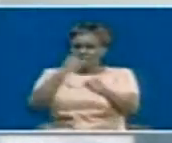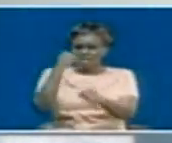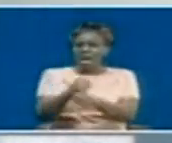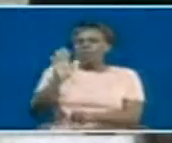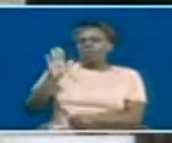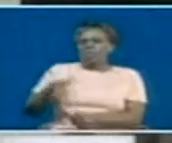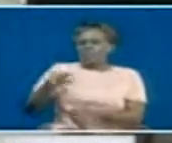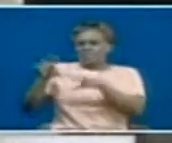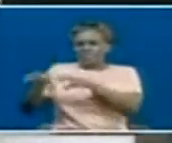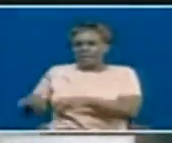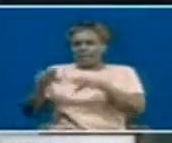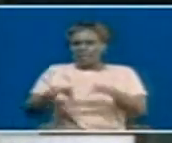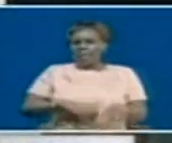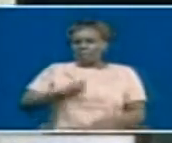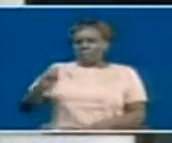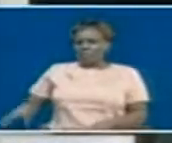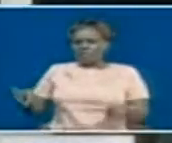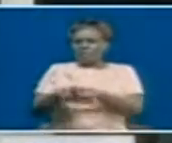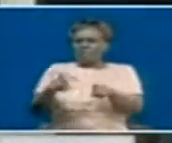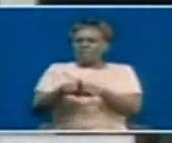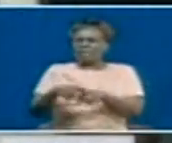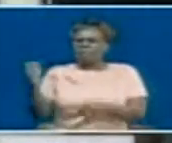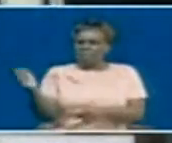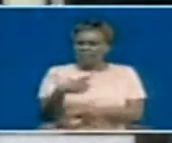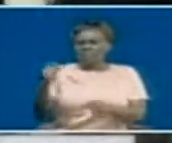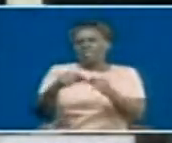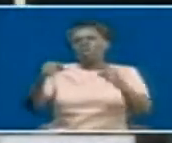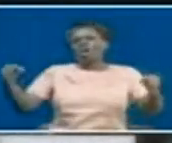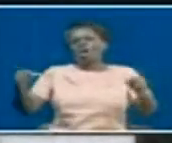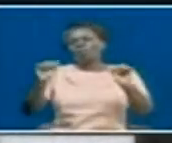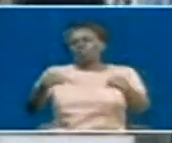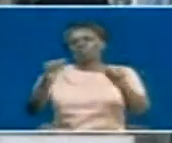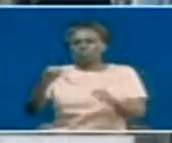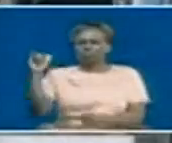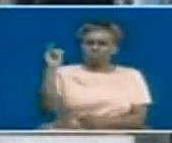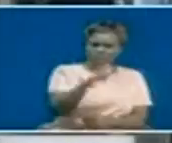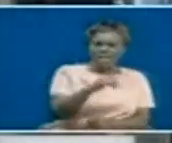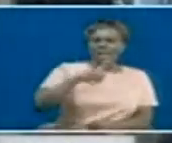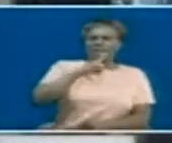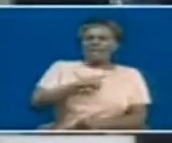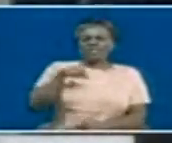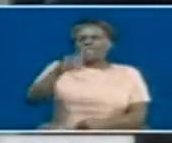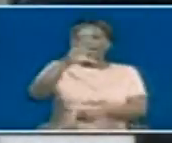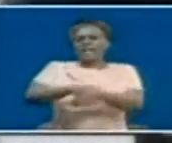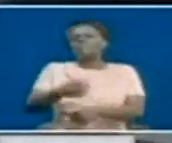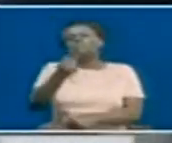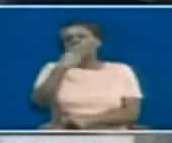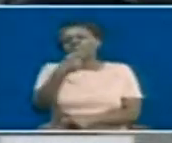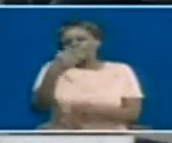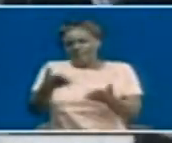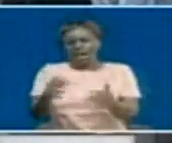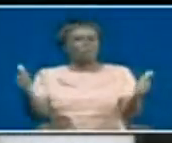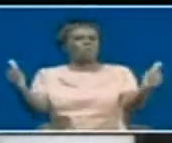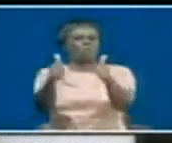women who have suffered miscarriage. It may last several months or even a year. Lucky for Mary, she got medication and is now